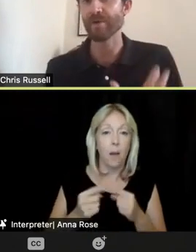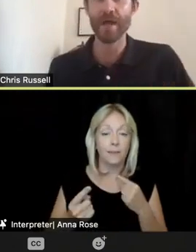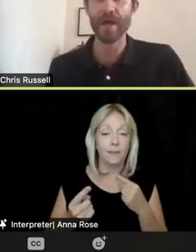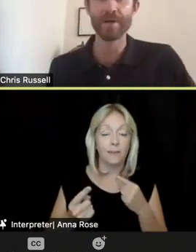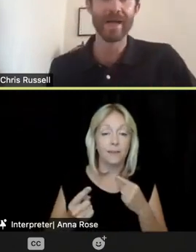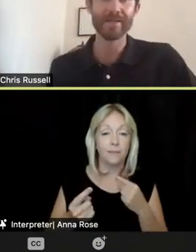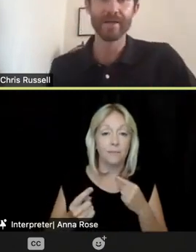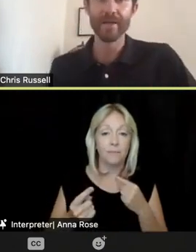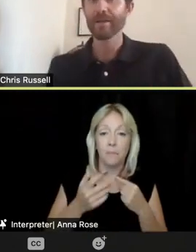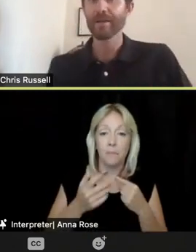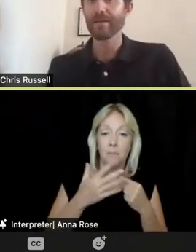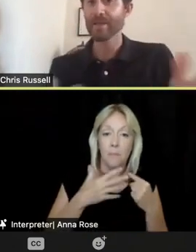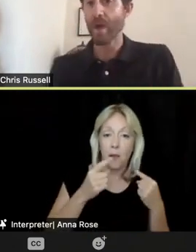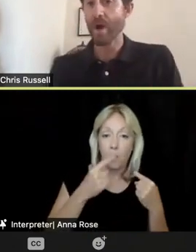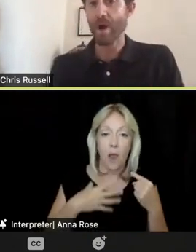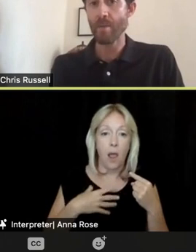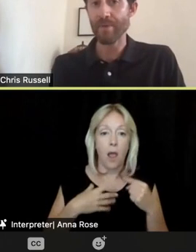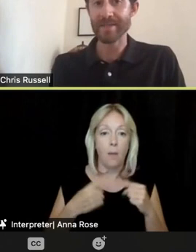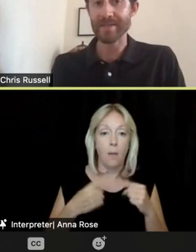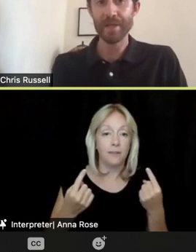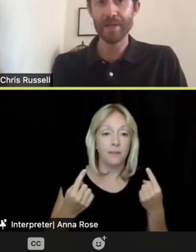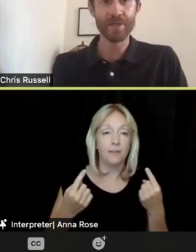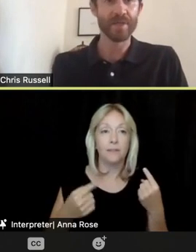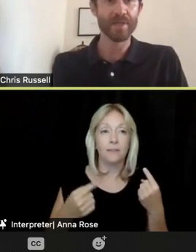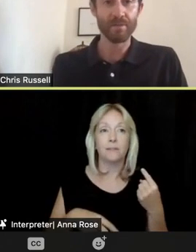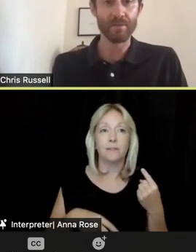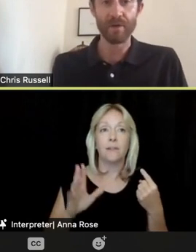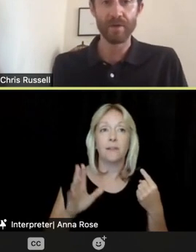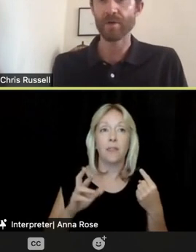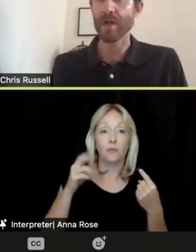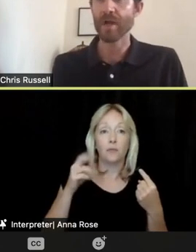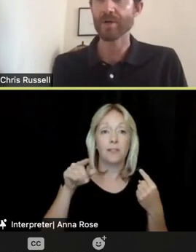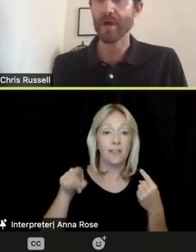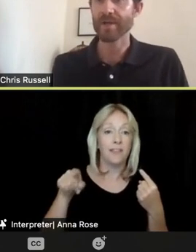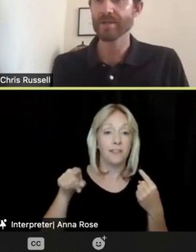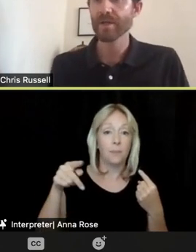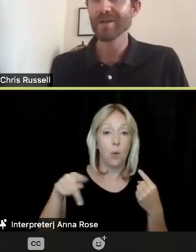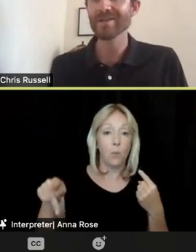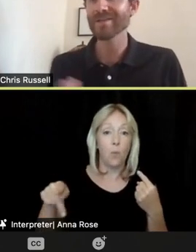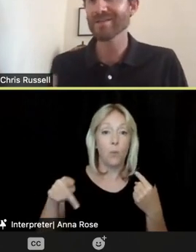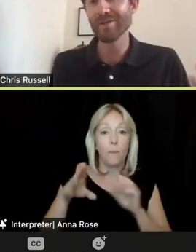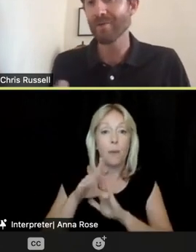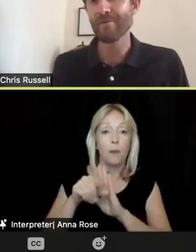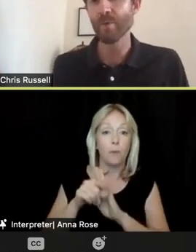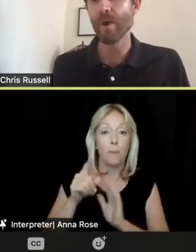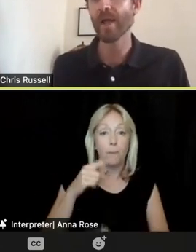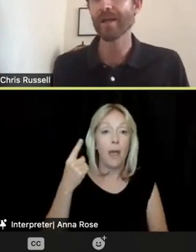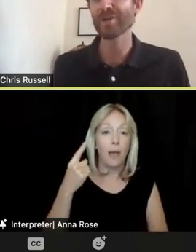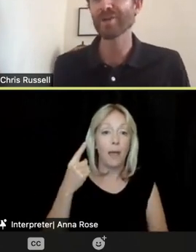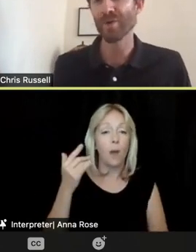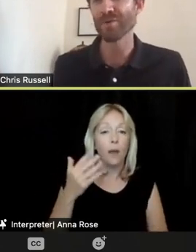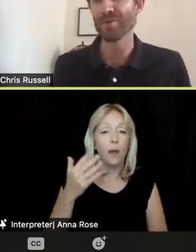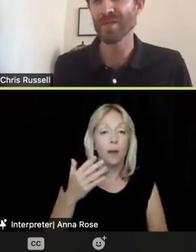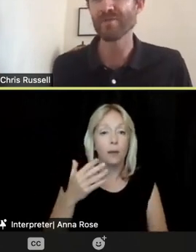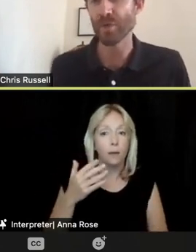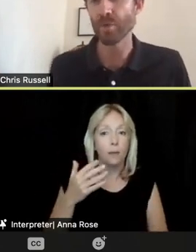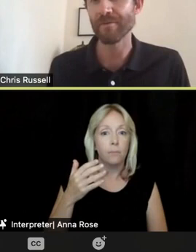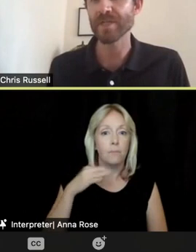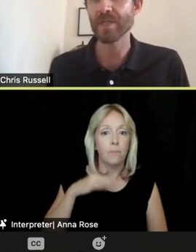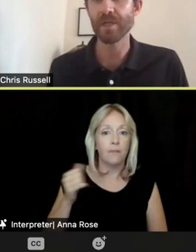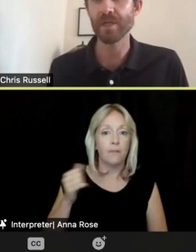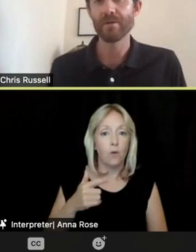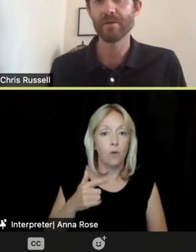reverse or inverse contrast. That's why our presentation is in inverse contrast, because it's good for everyone and it actually